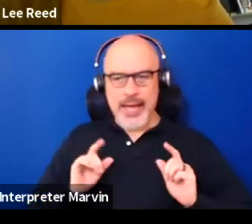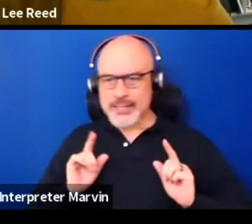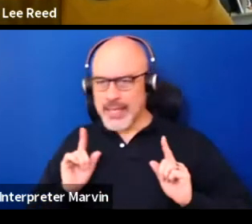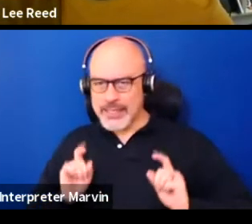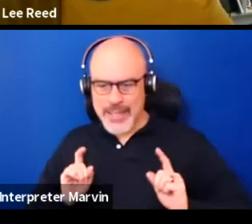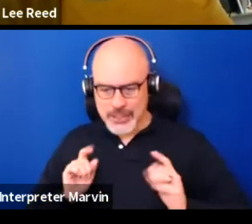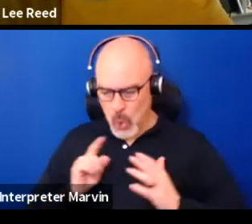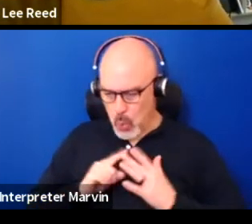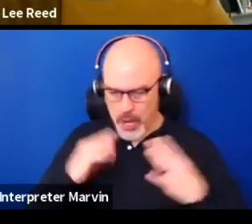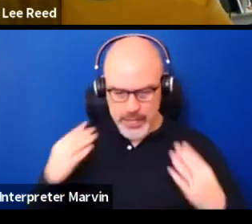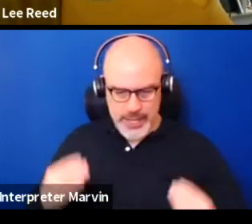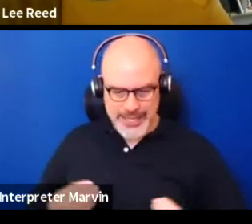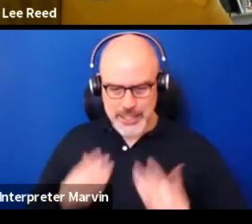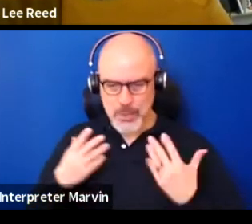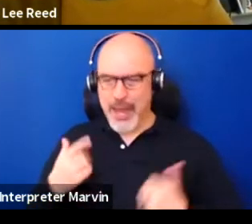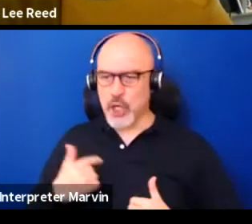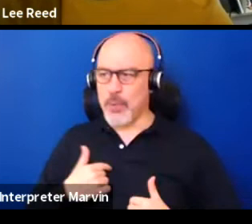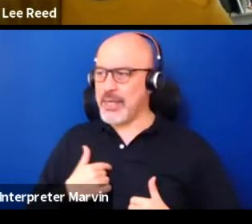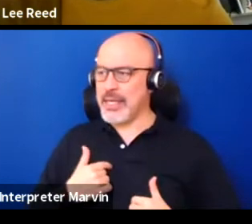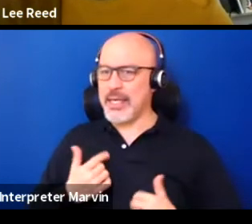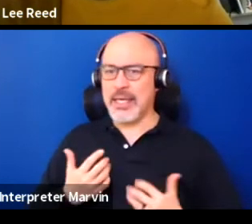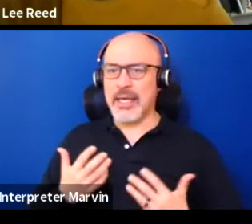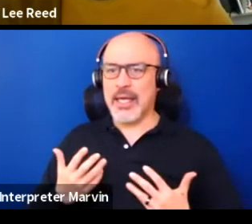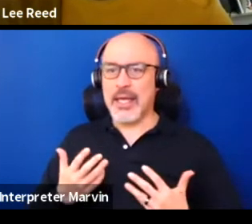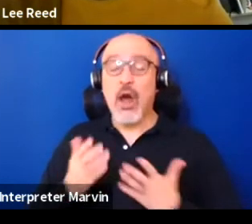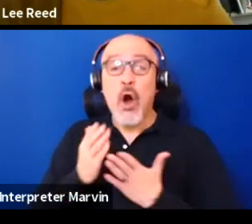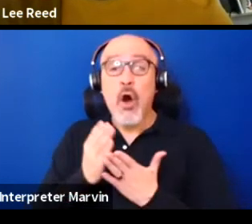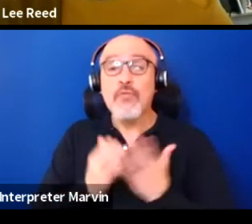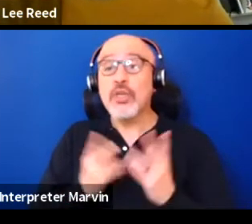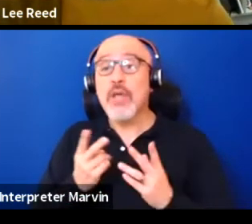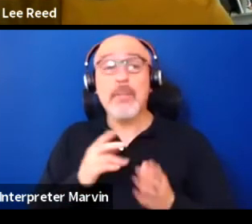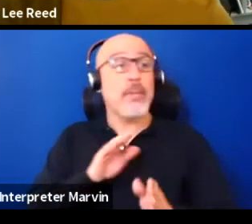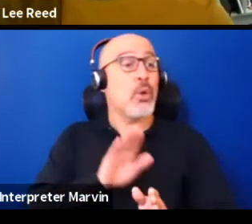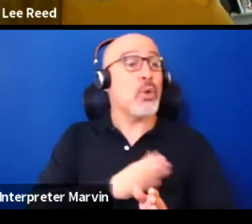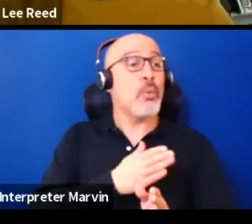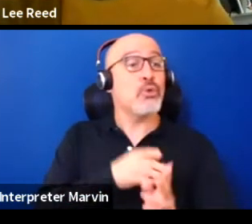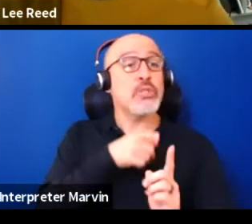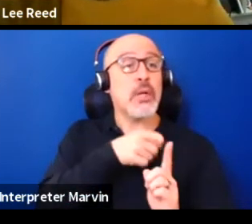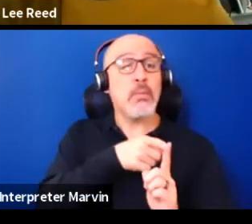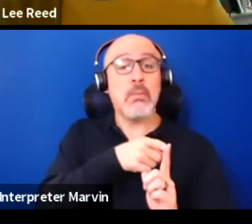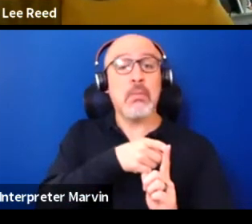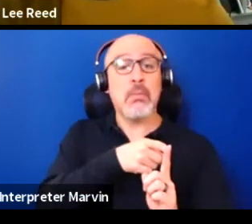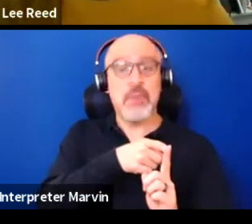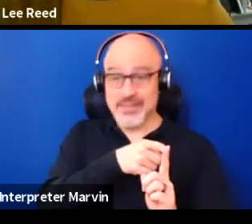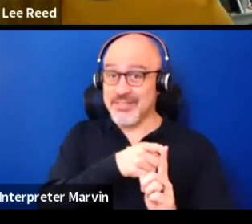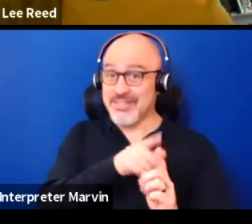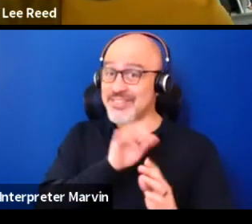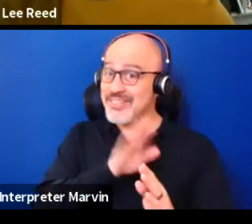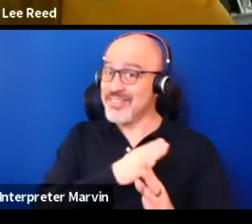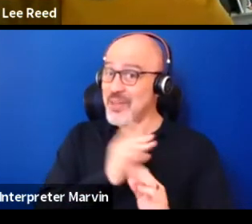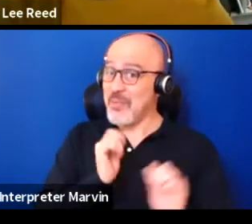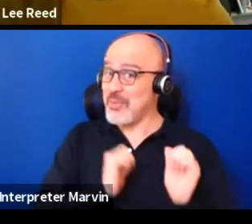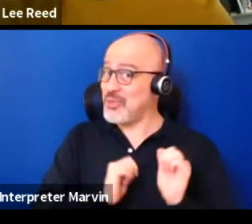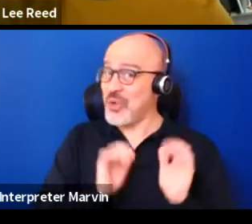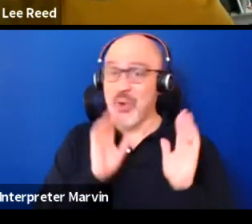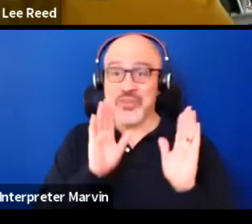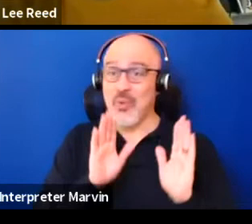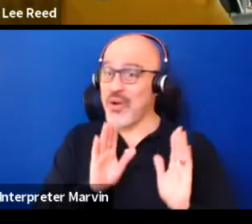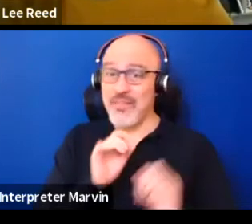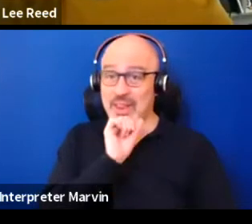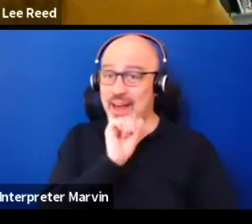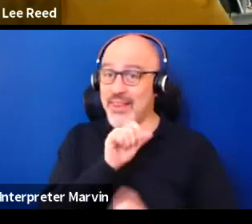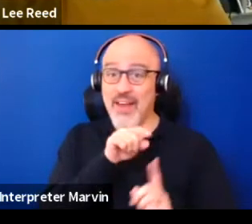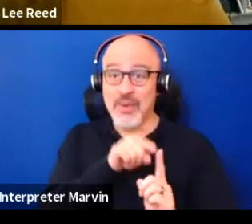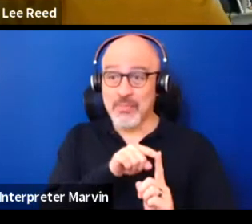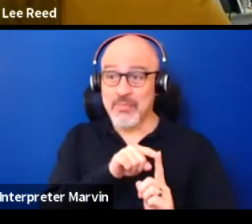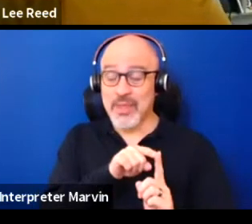lights you up? You know, for some people, it's making musicals. And I think musicals are wonderful and I love them.